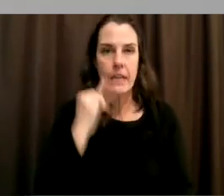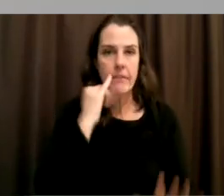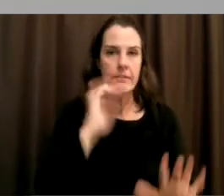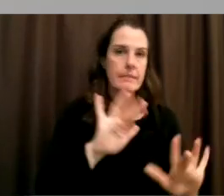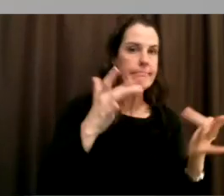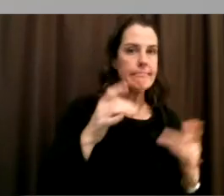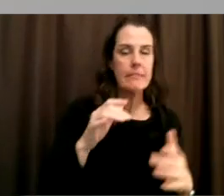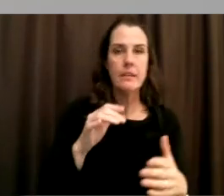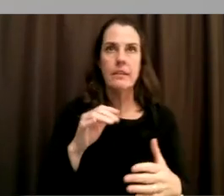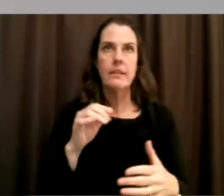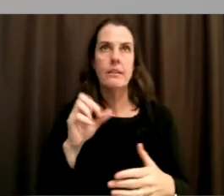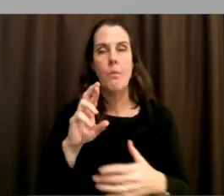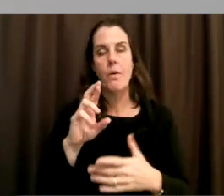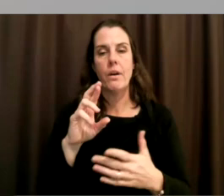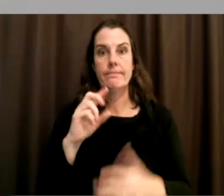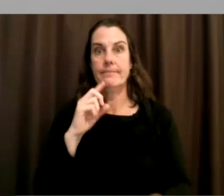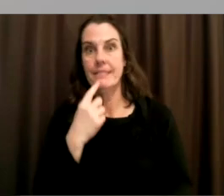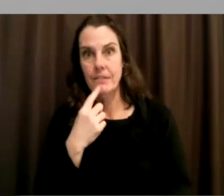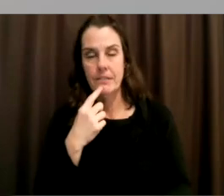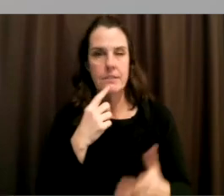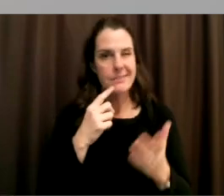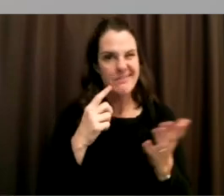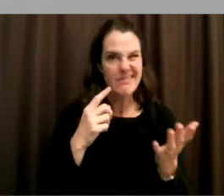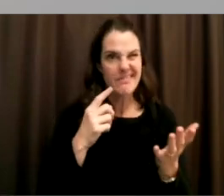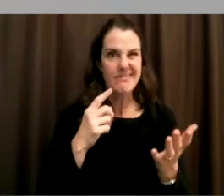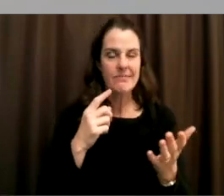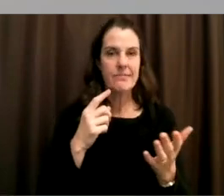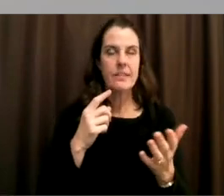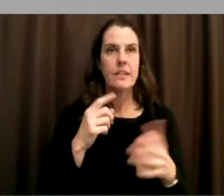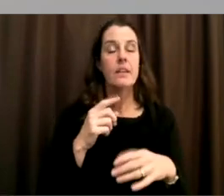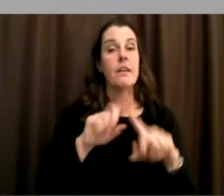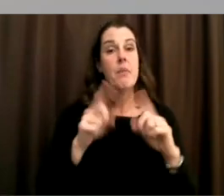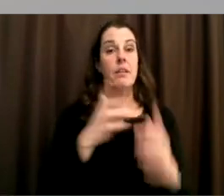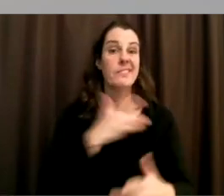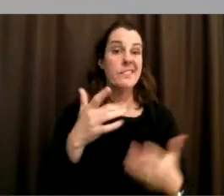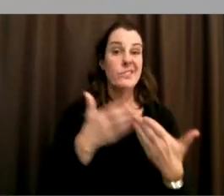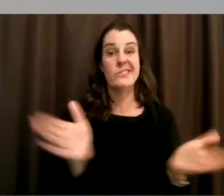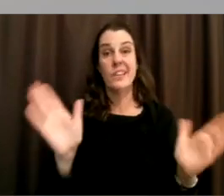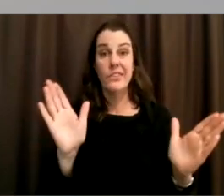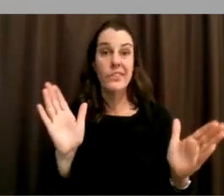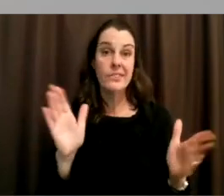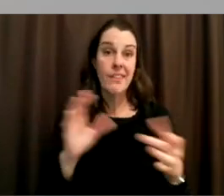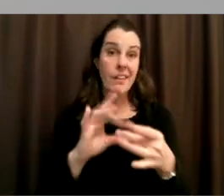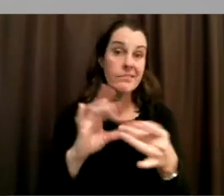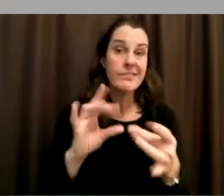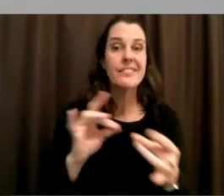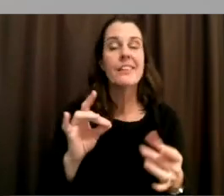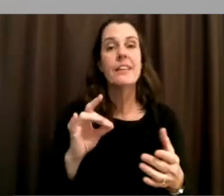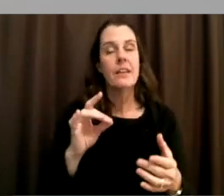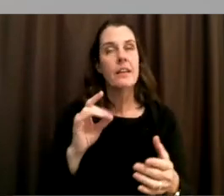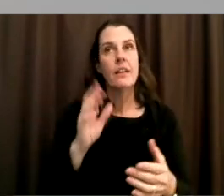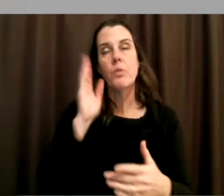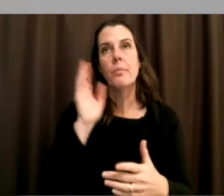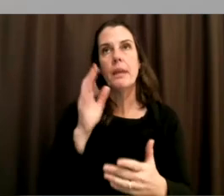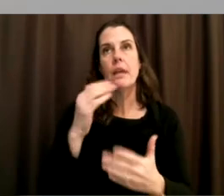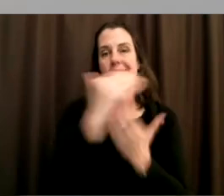of malfeasance, I guess, that occurred, right? But generally, yeah, it's going to be listed as a finding in the single